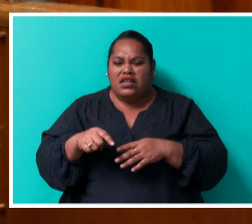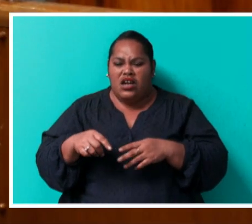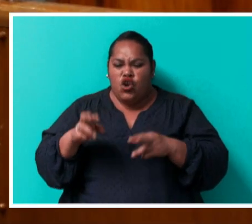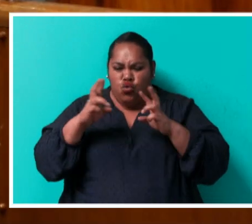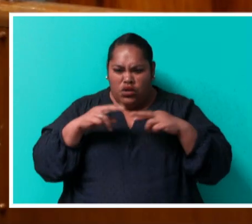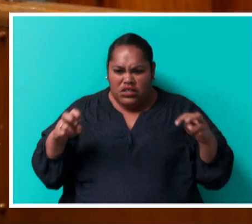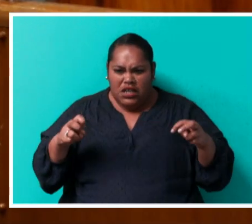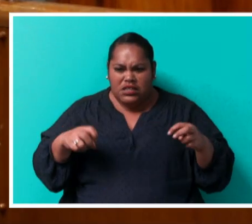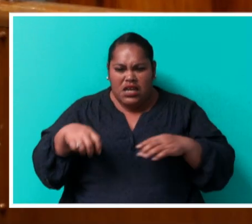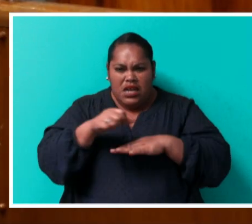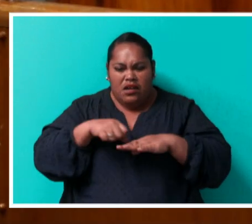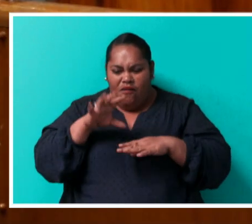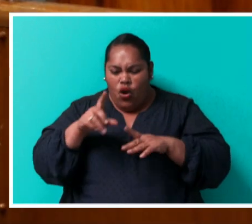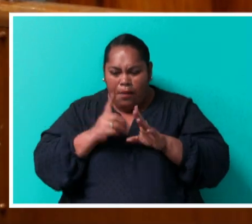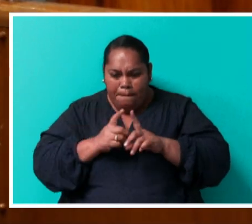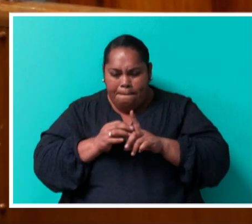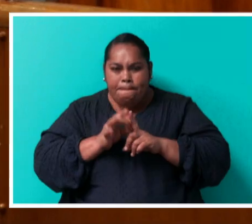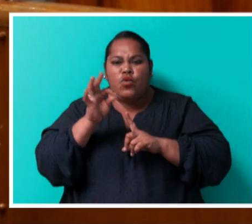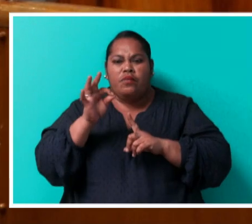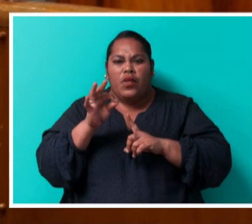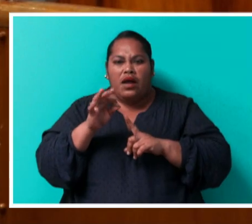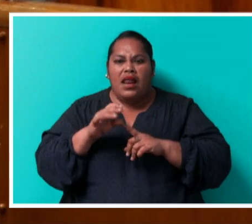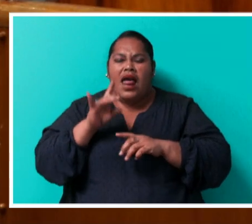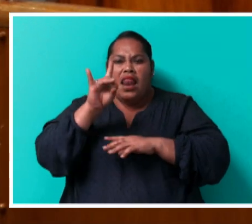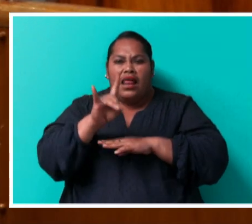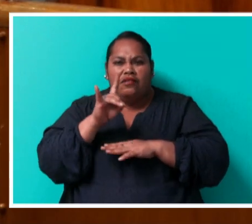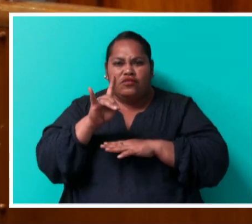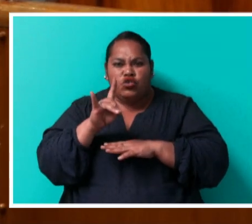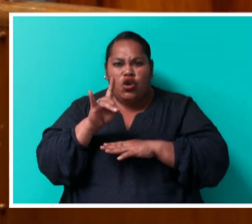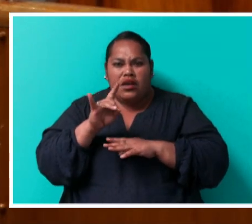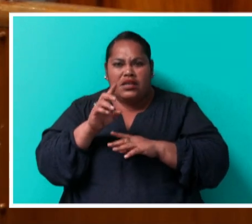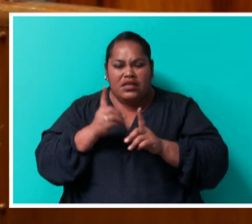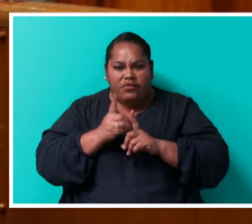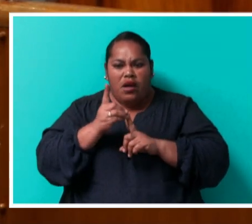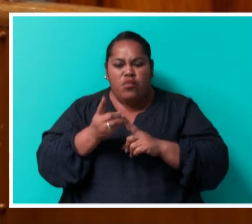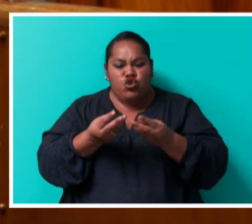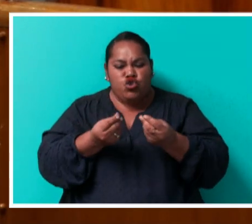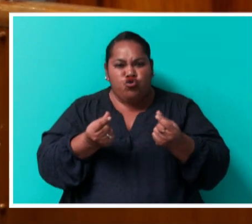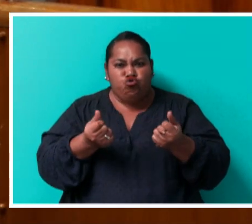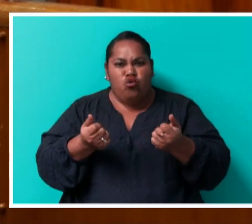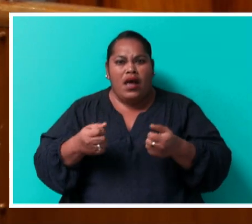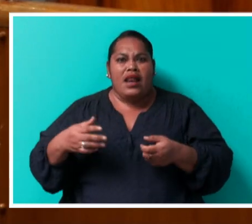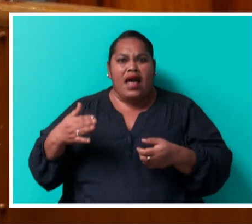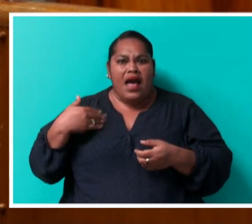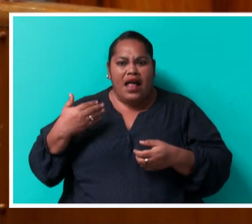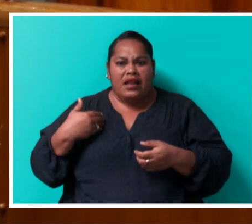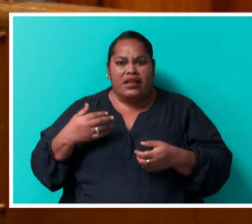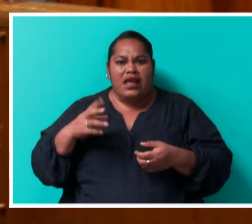crop improvement, livestock development, soil health, and climate-resilient